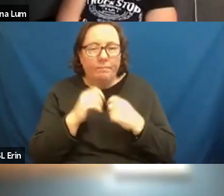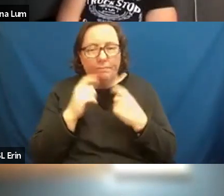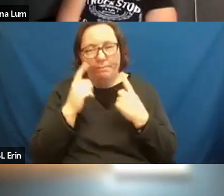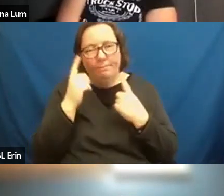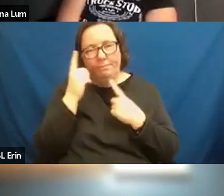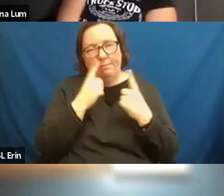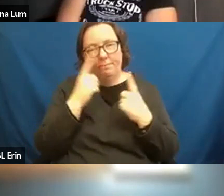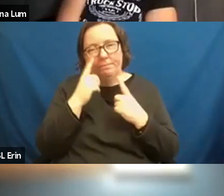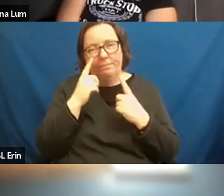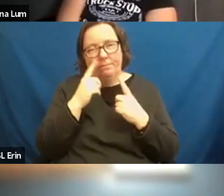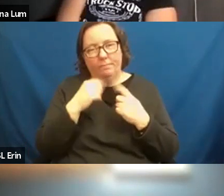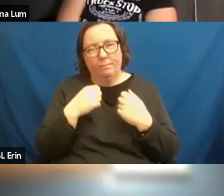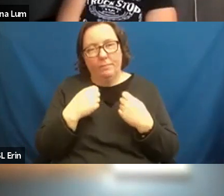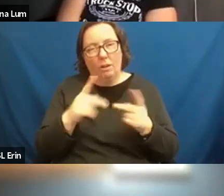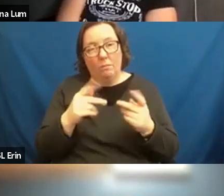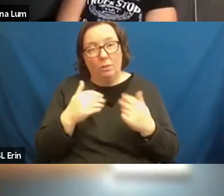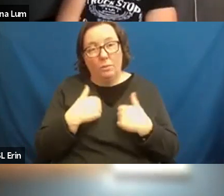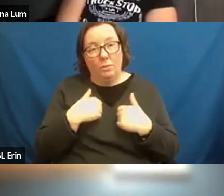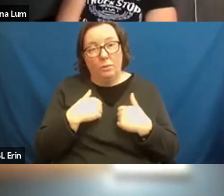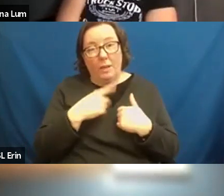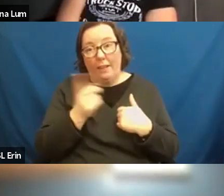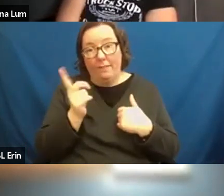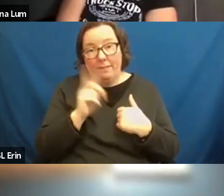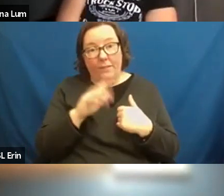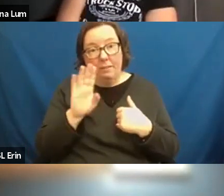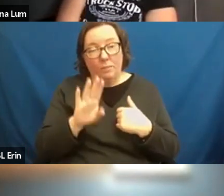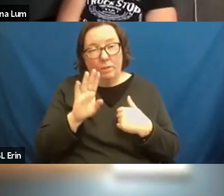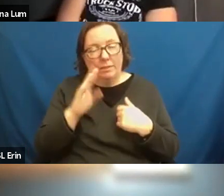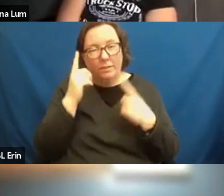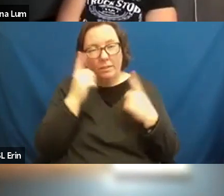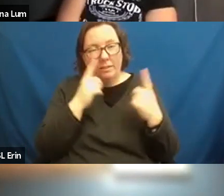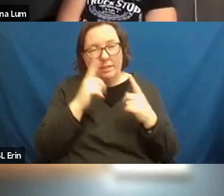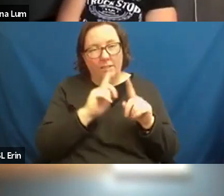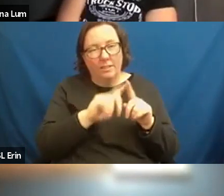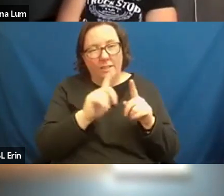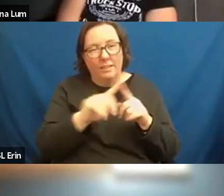consider, the opportunities here of considering different factors, and then